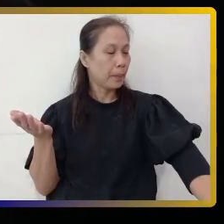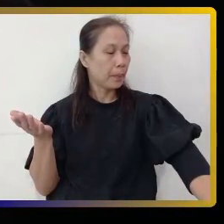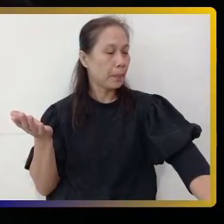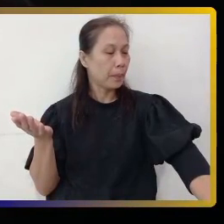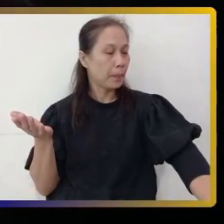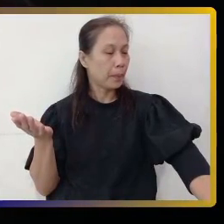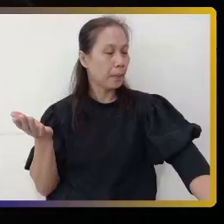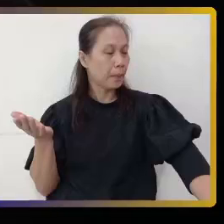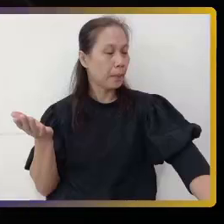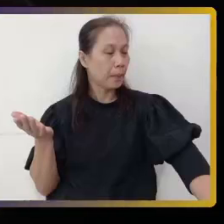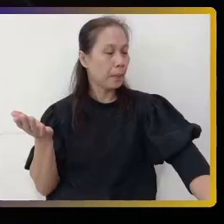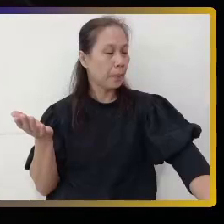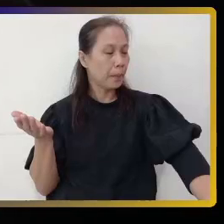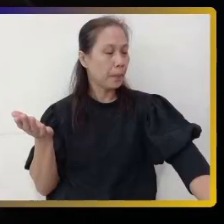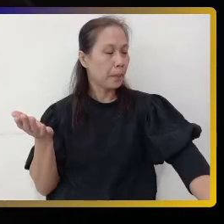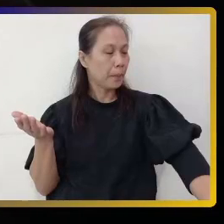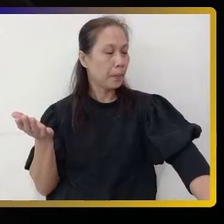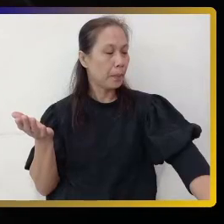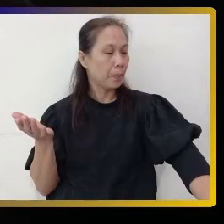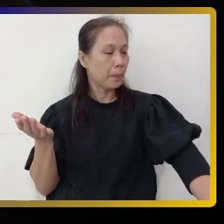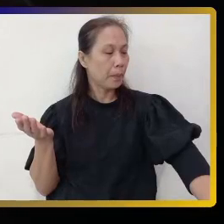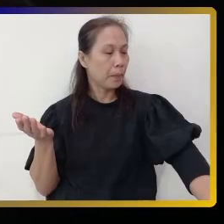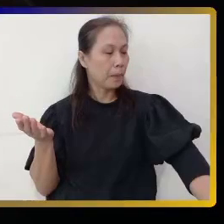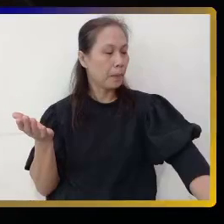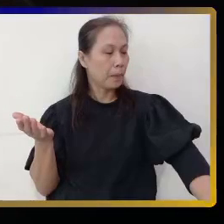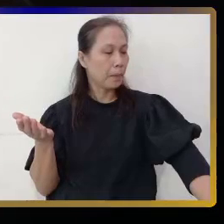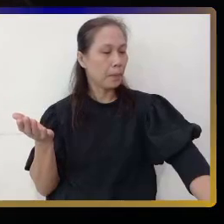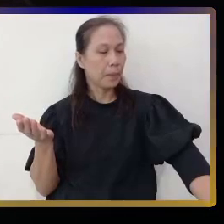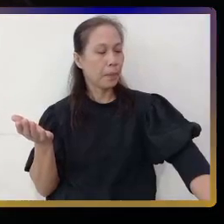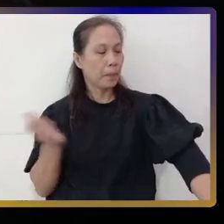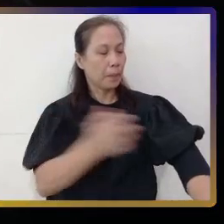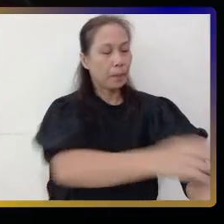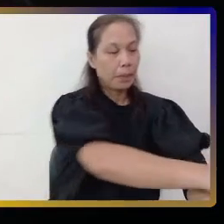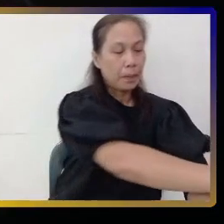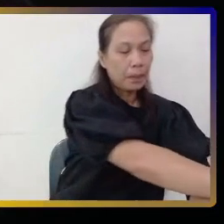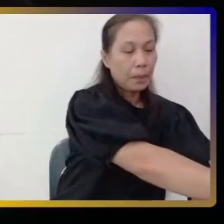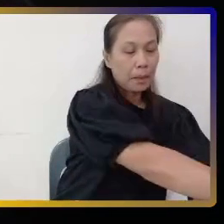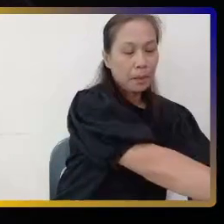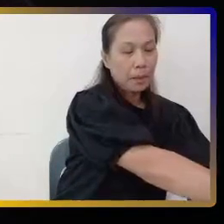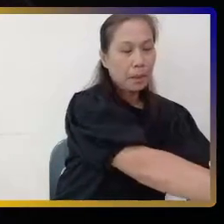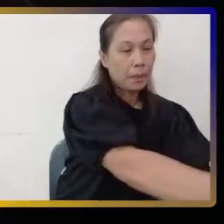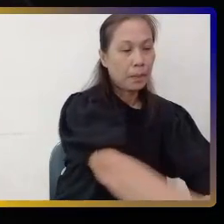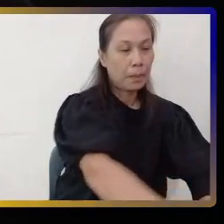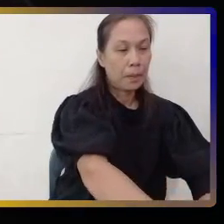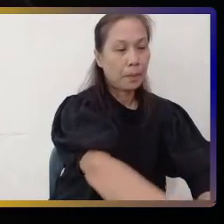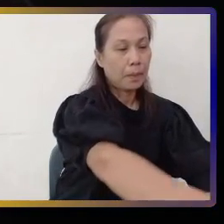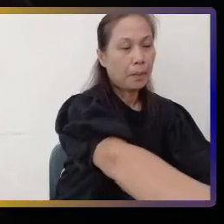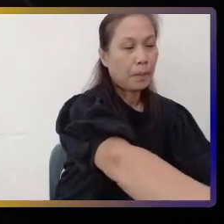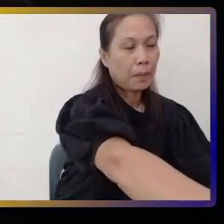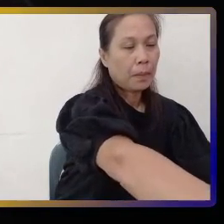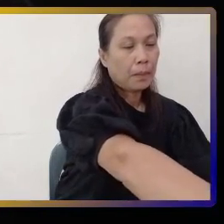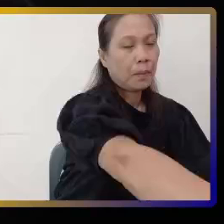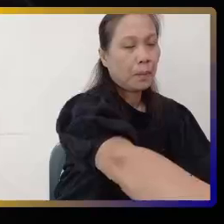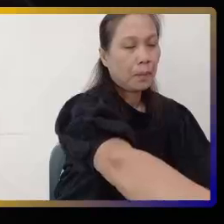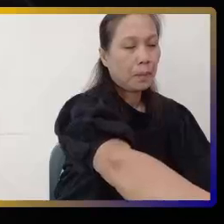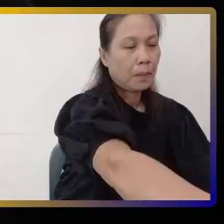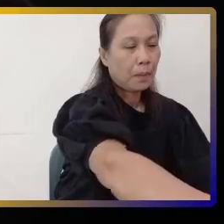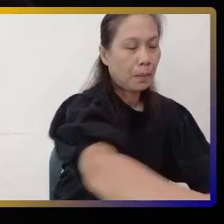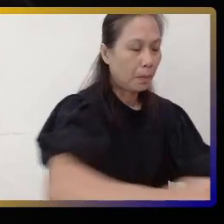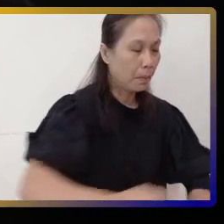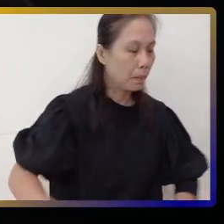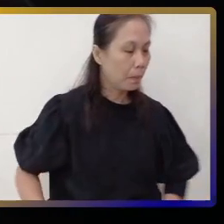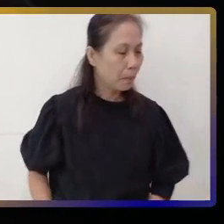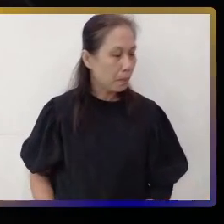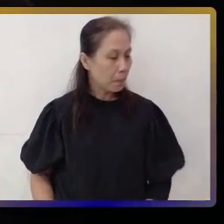karumihan walang kapintasan Yan po ang ibig sabihin niyan mga kapatid without blish of the what